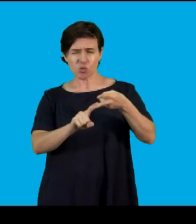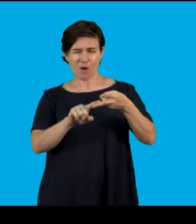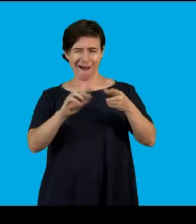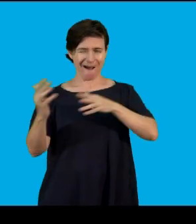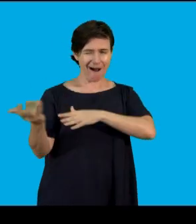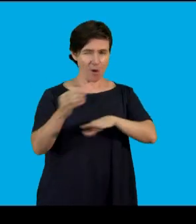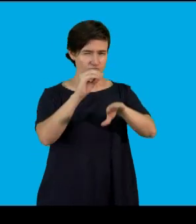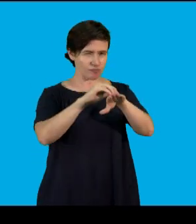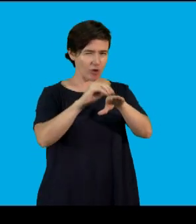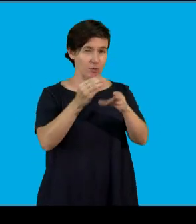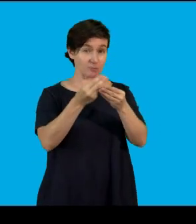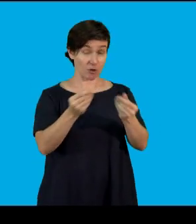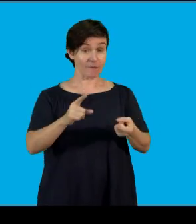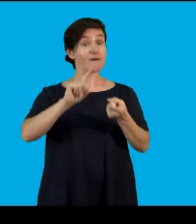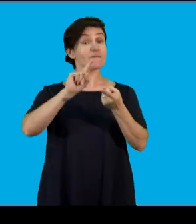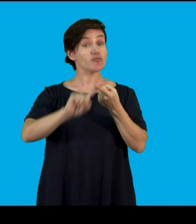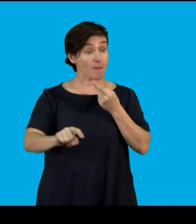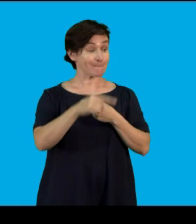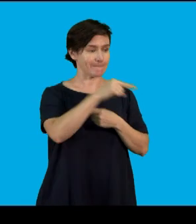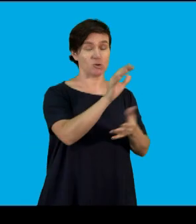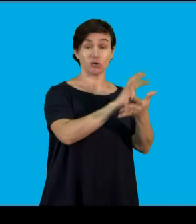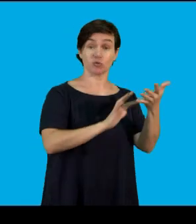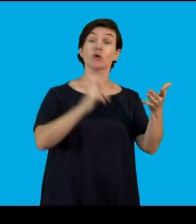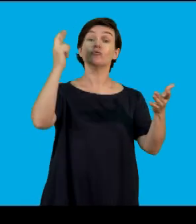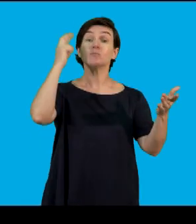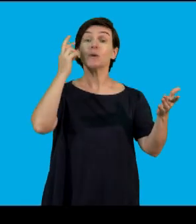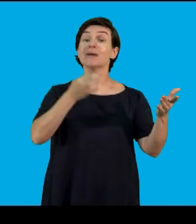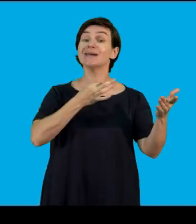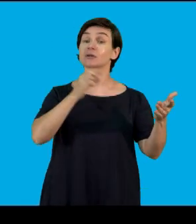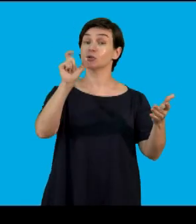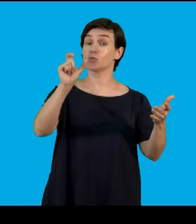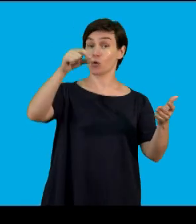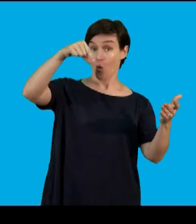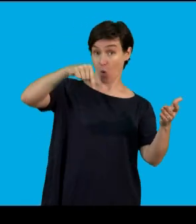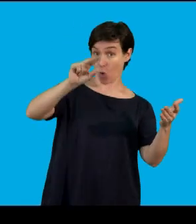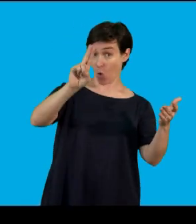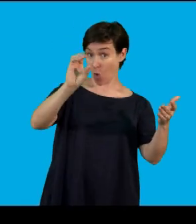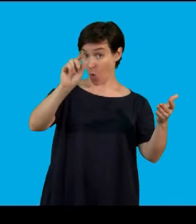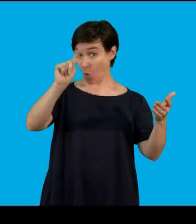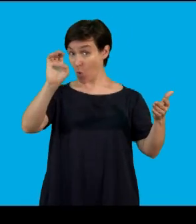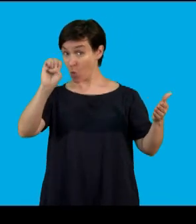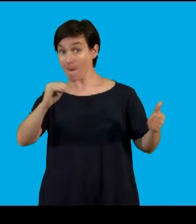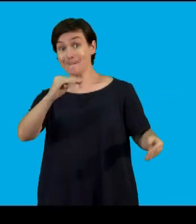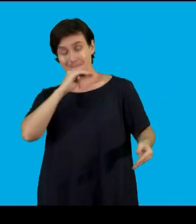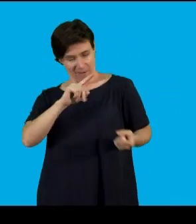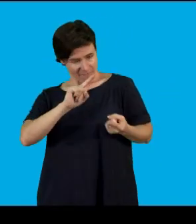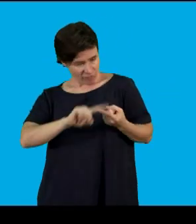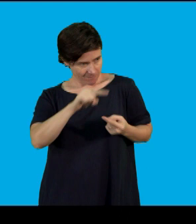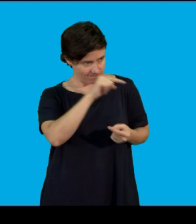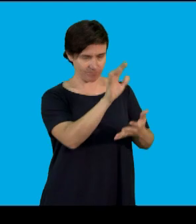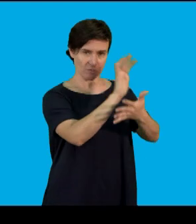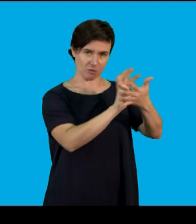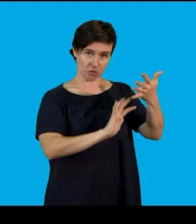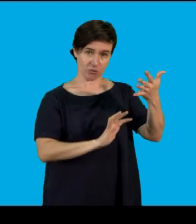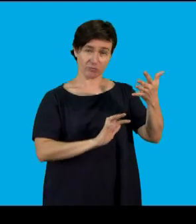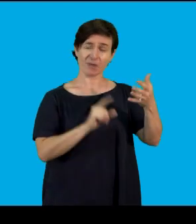answer by quoting from the scenario. Remember, when you quote, you take word for word. But firstly, you need to